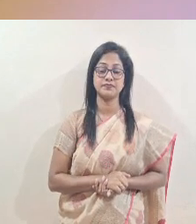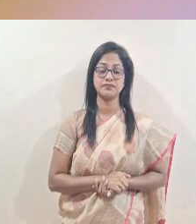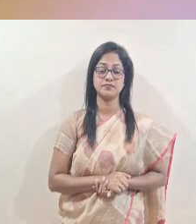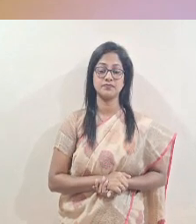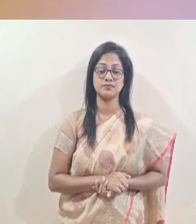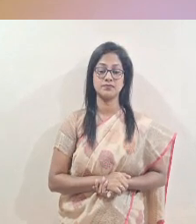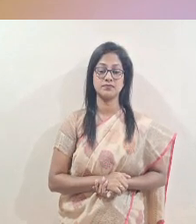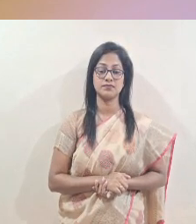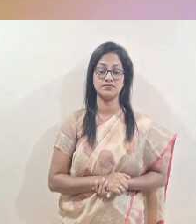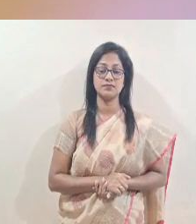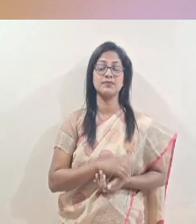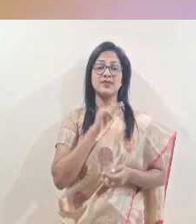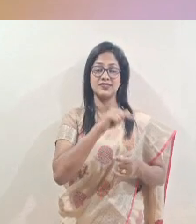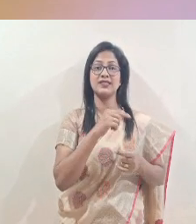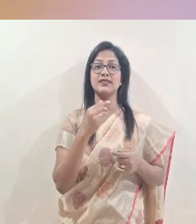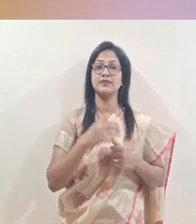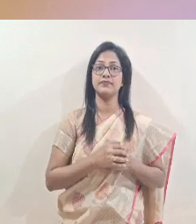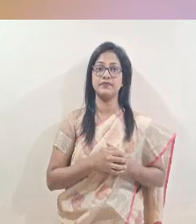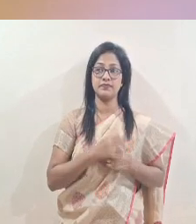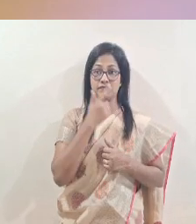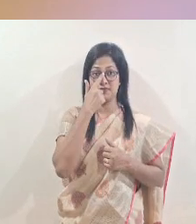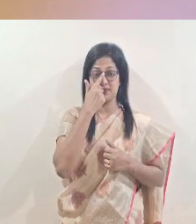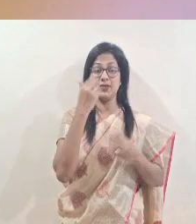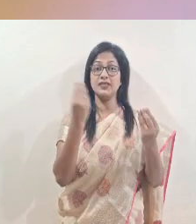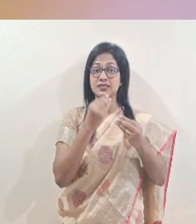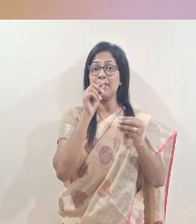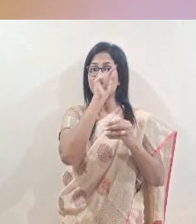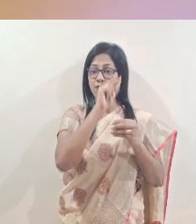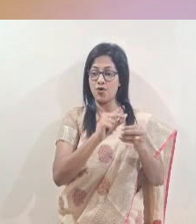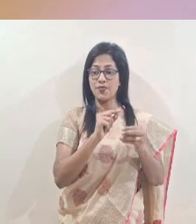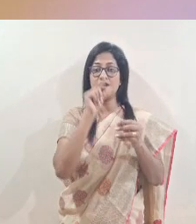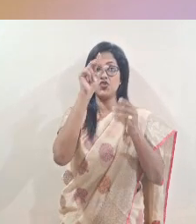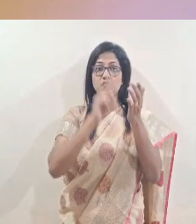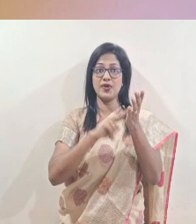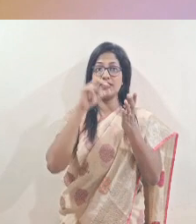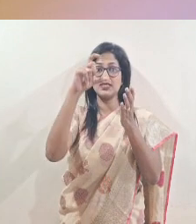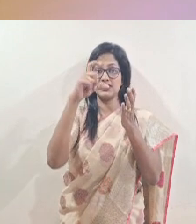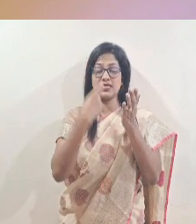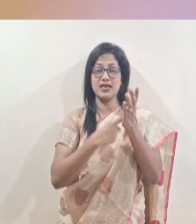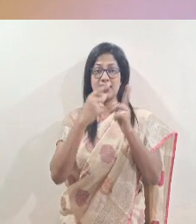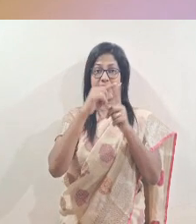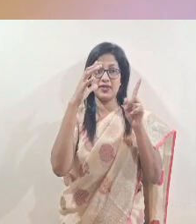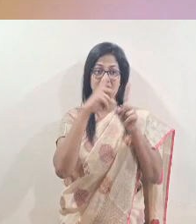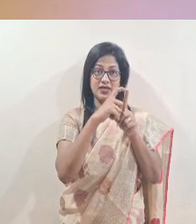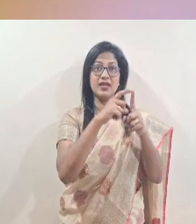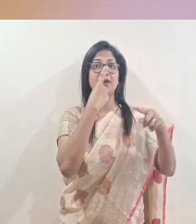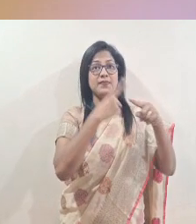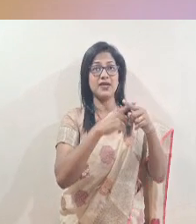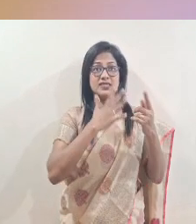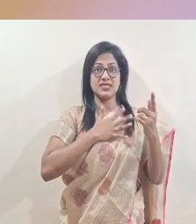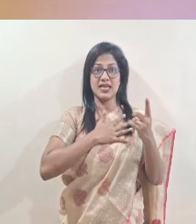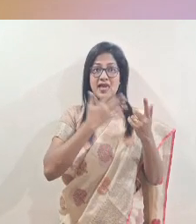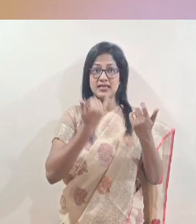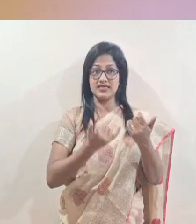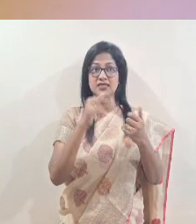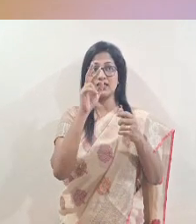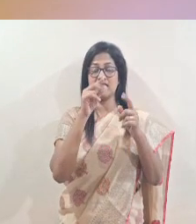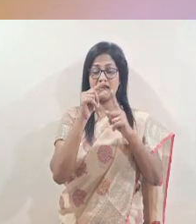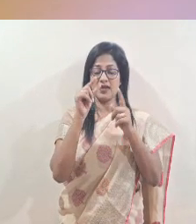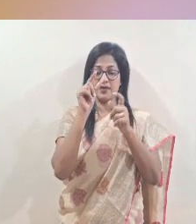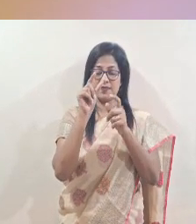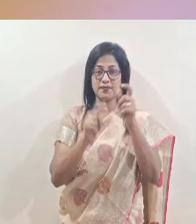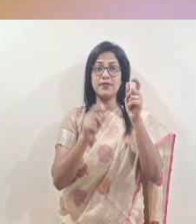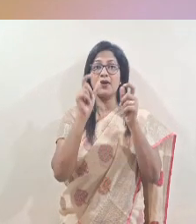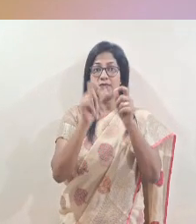And taking some of the pointers from the UNCRPD and also building upon the existing Persons with Disabilities Act